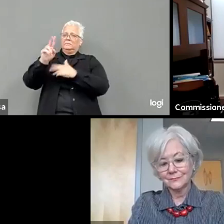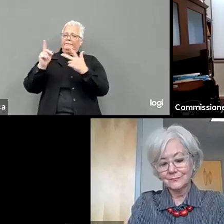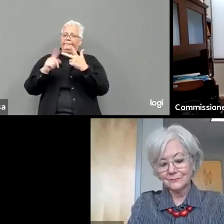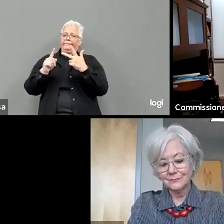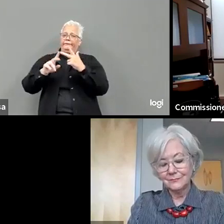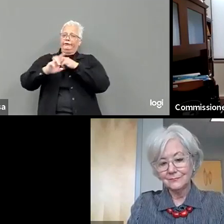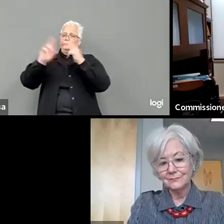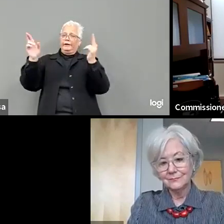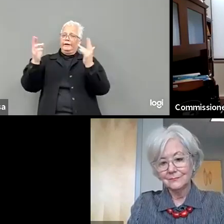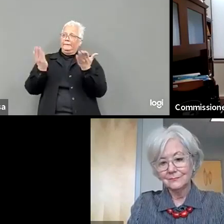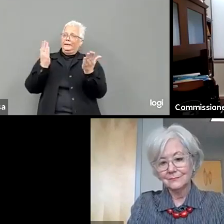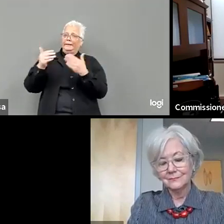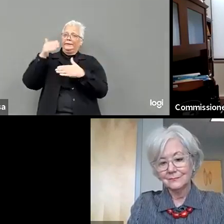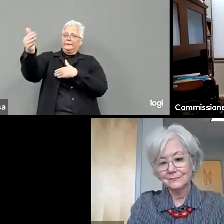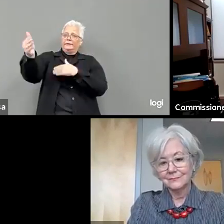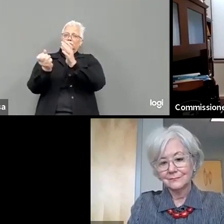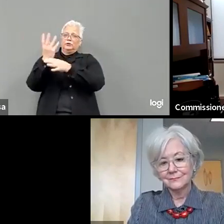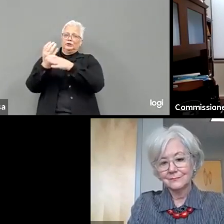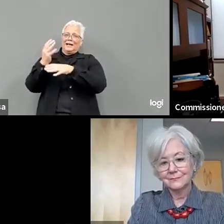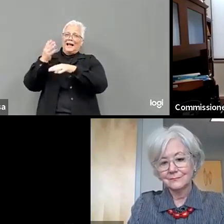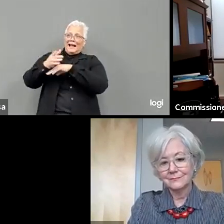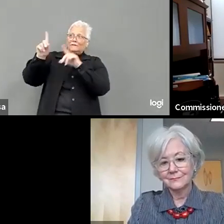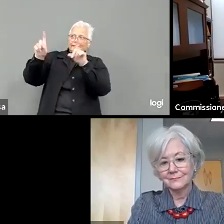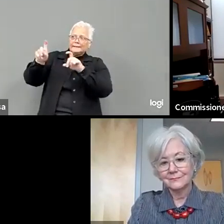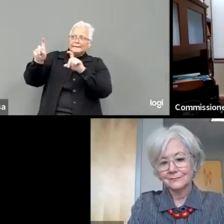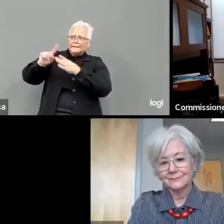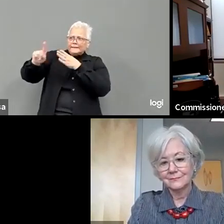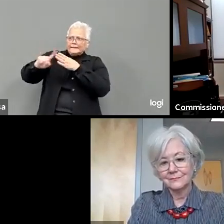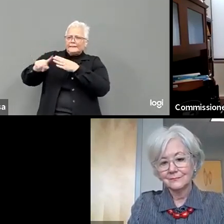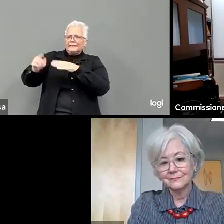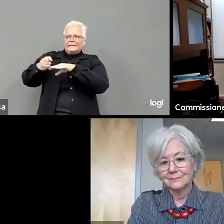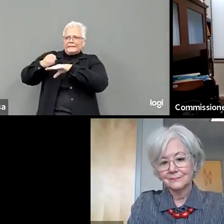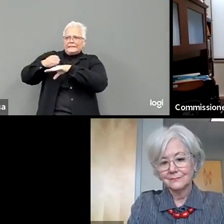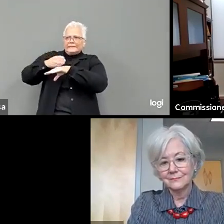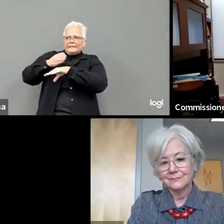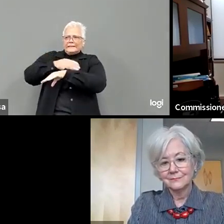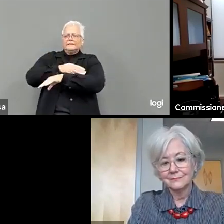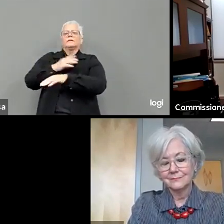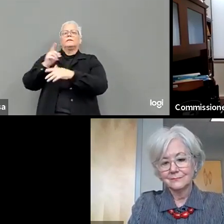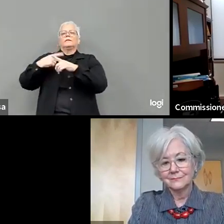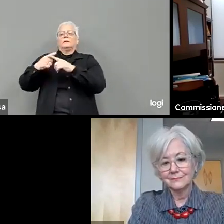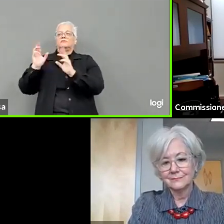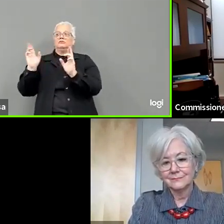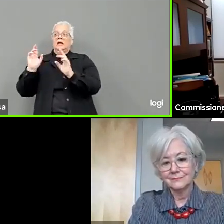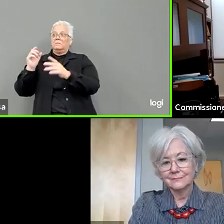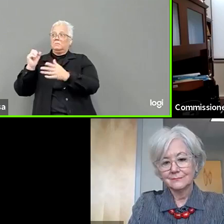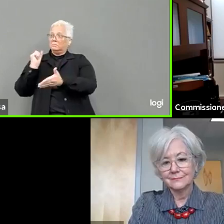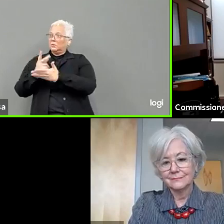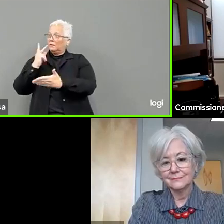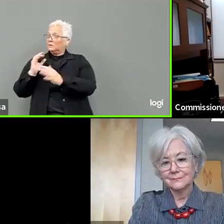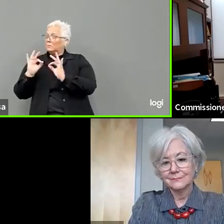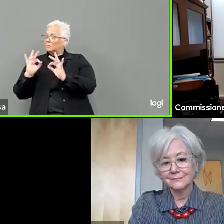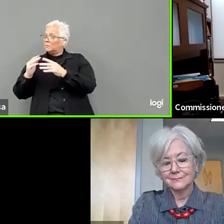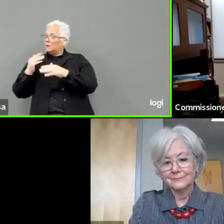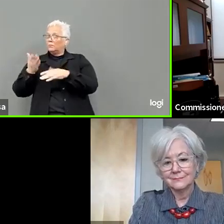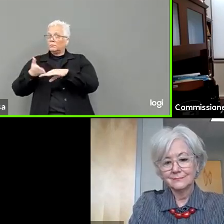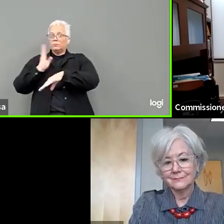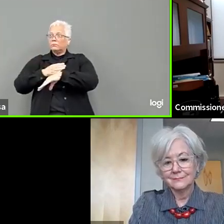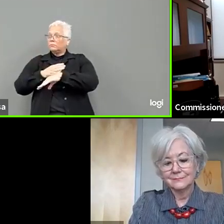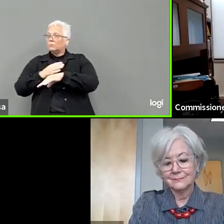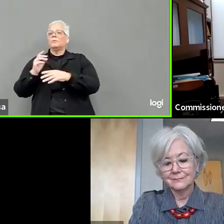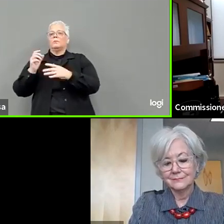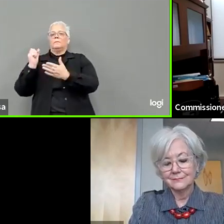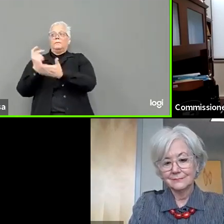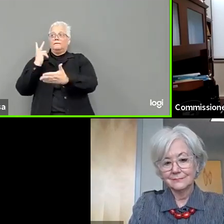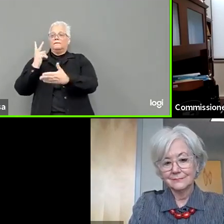distribute, we'd embrace it and looking forward to that opportunity when it comes. Thank you, Dr. Dart. Fox 23 for Mayor